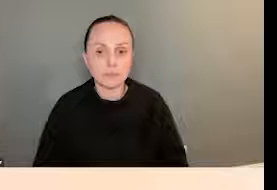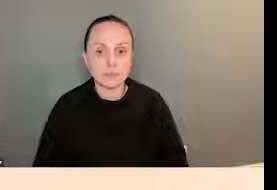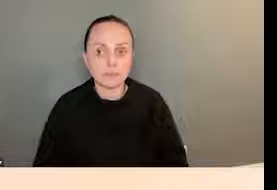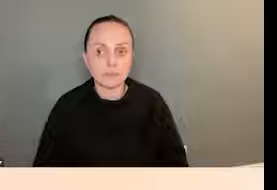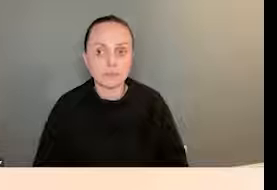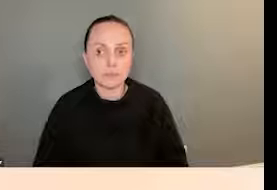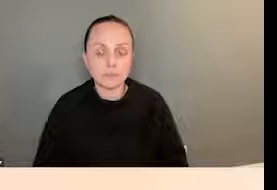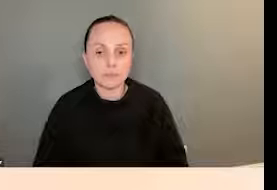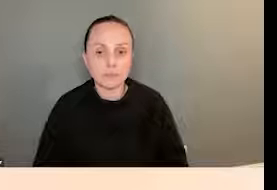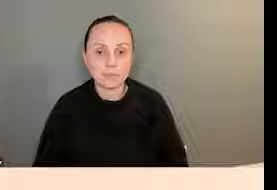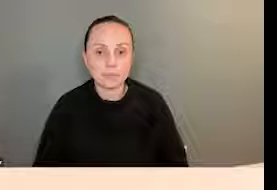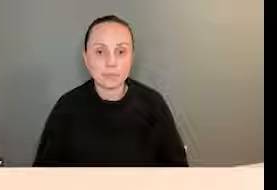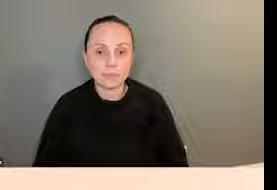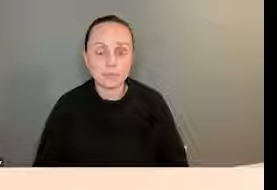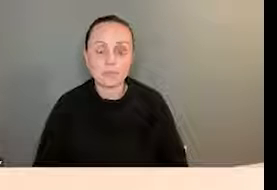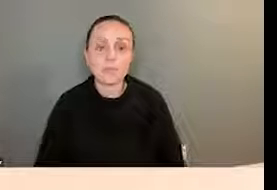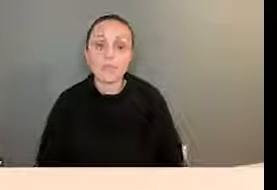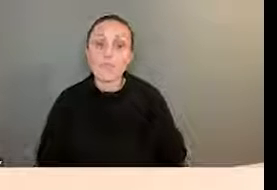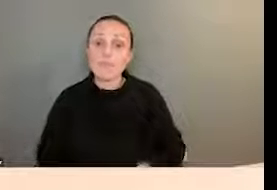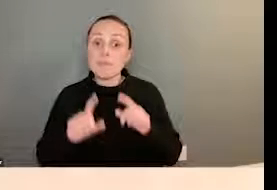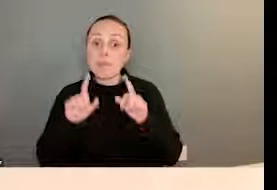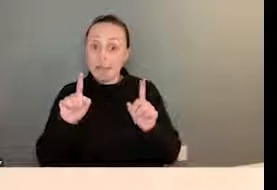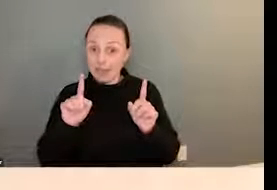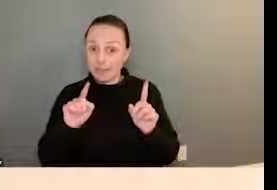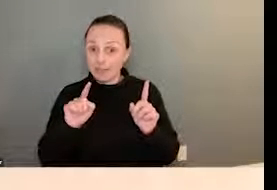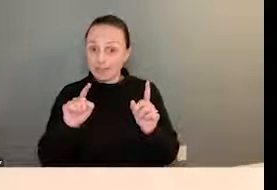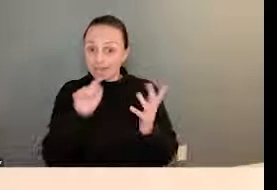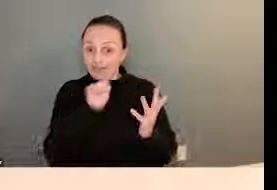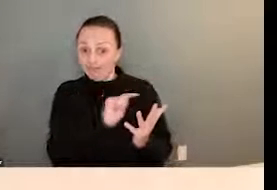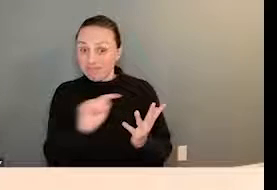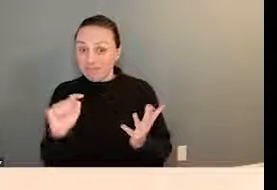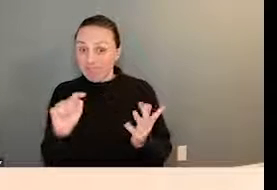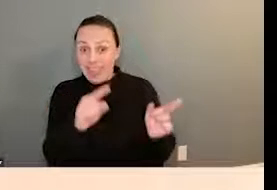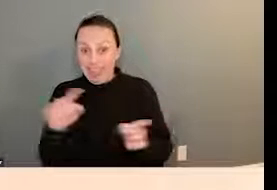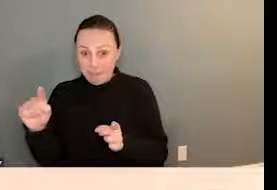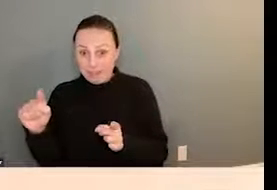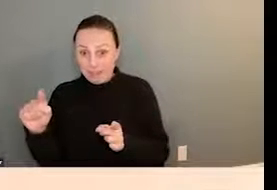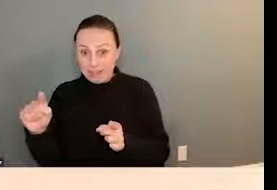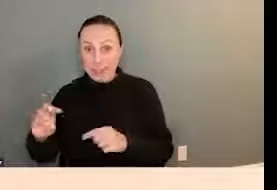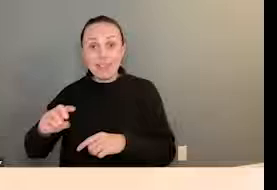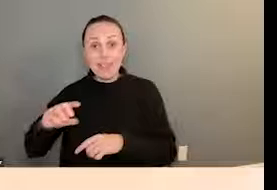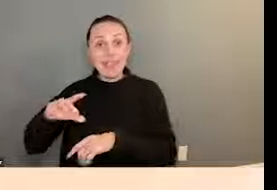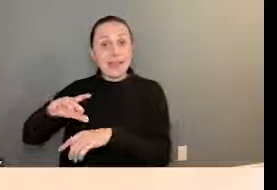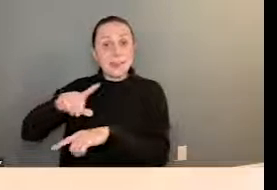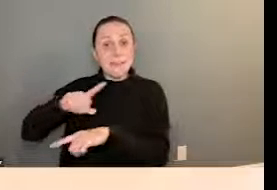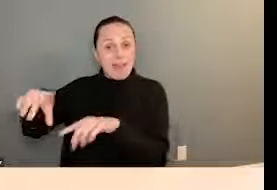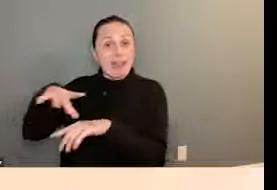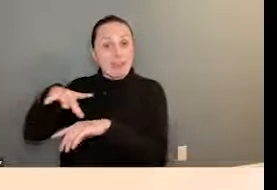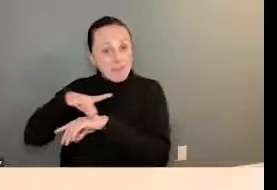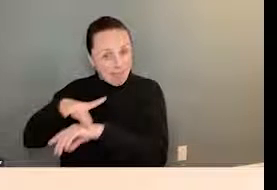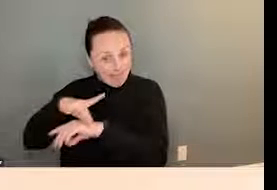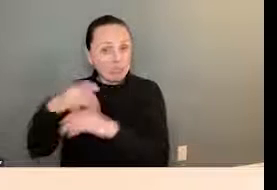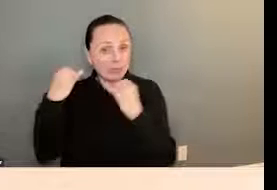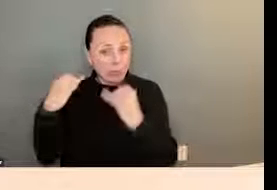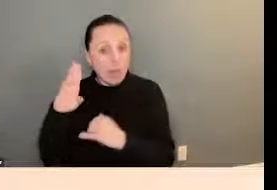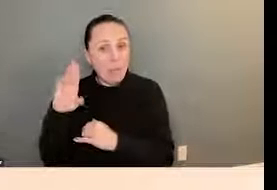But should be noted, this is all happening while the planet is in fact in a biodiversity crisis.